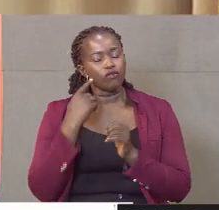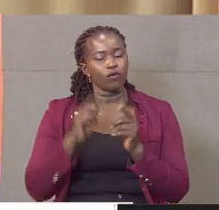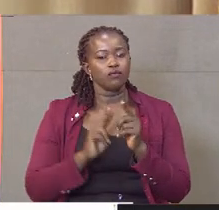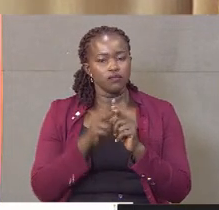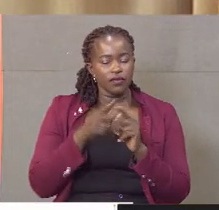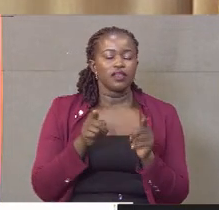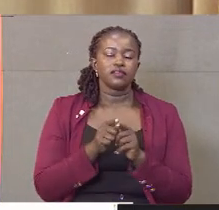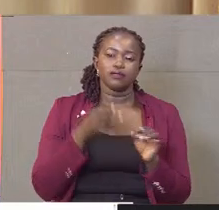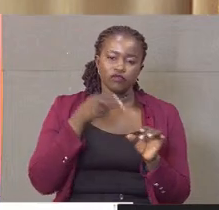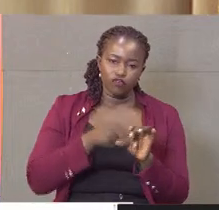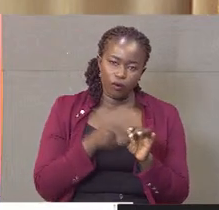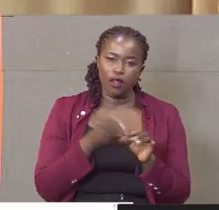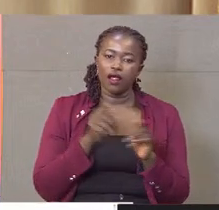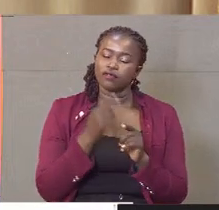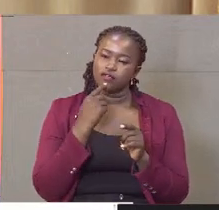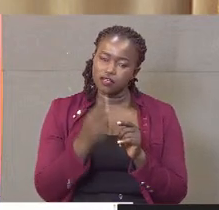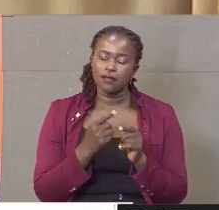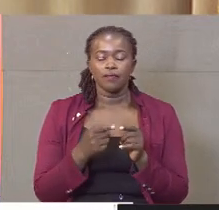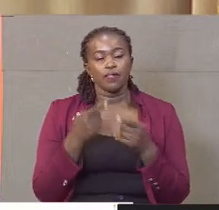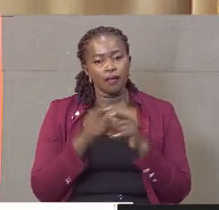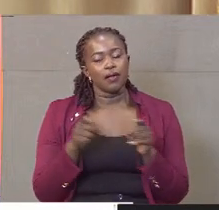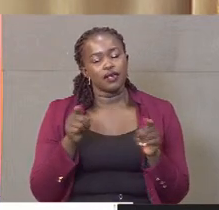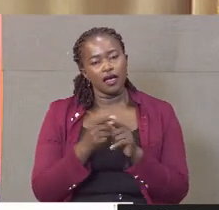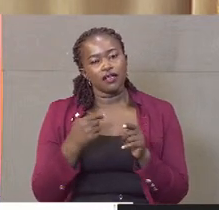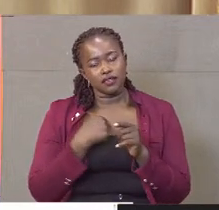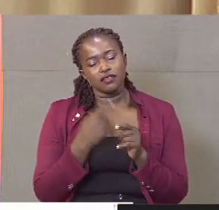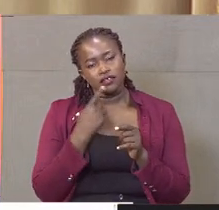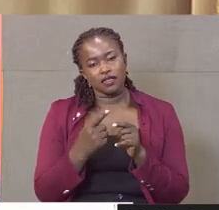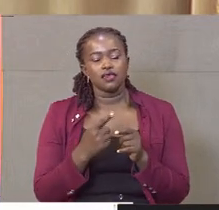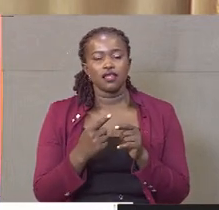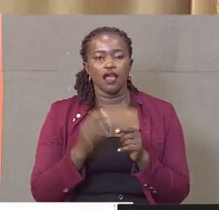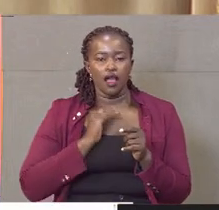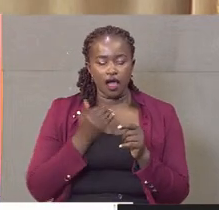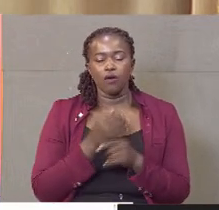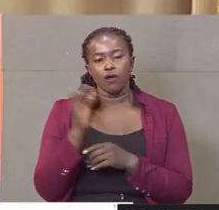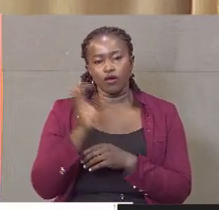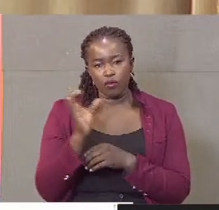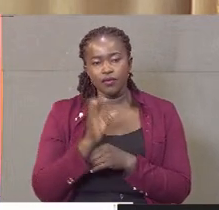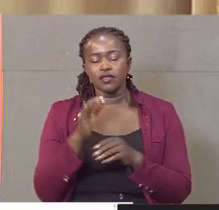fuel, as they have said. But as I've said, together with our committee